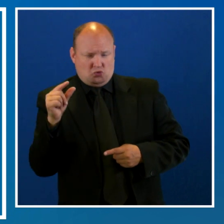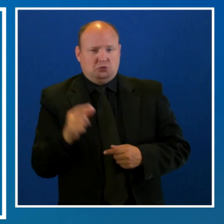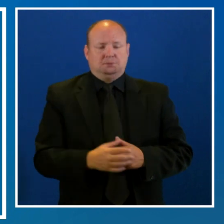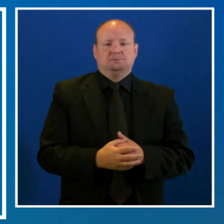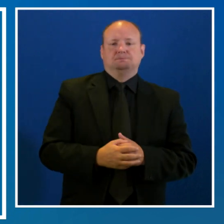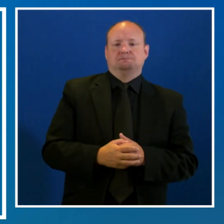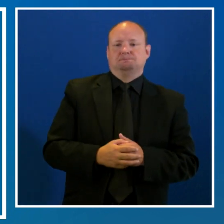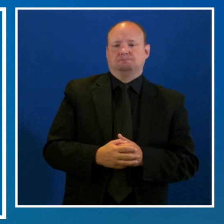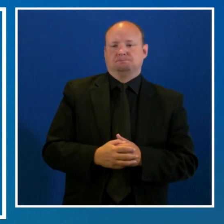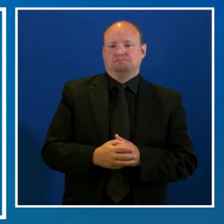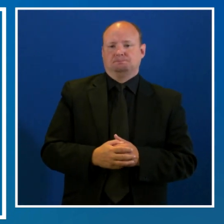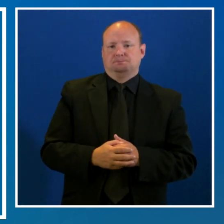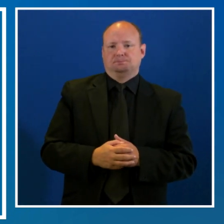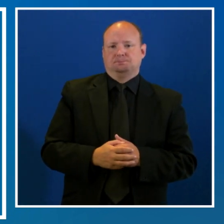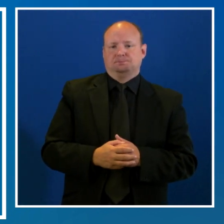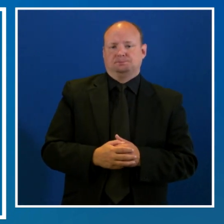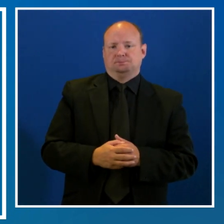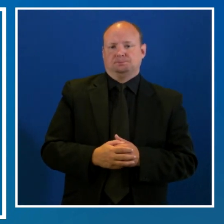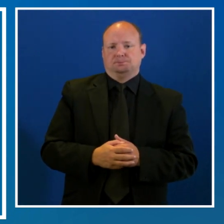GETVAX, get vax.